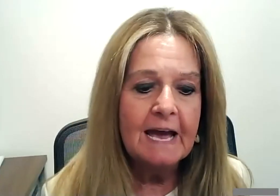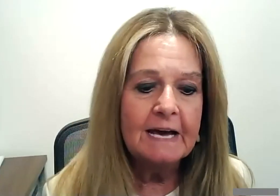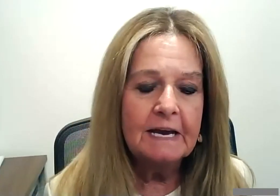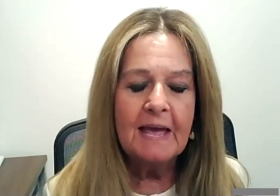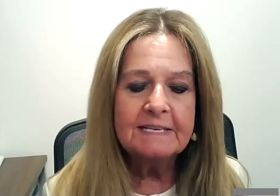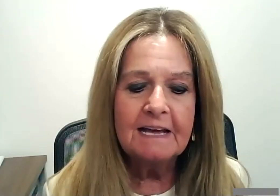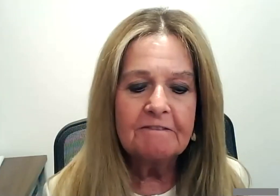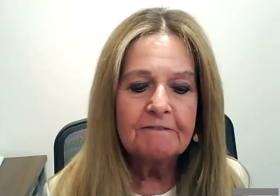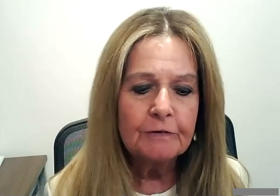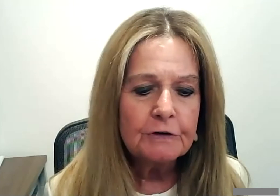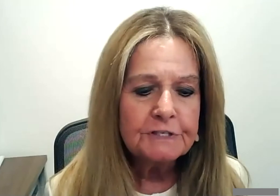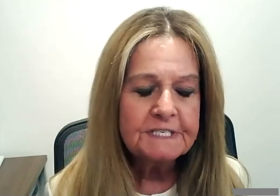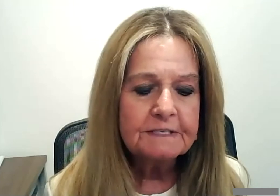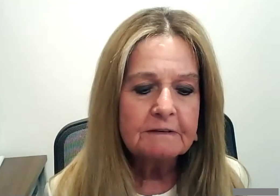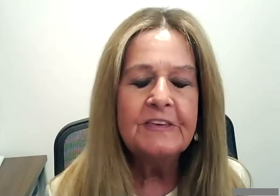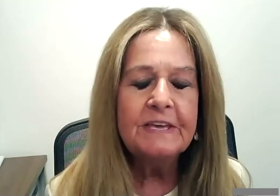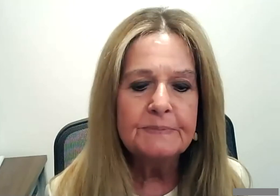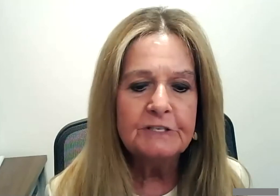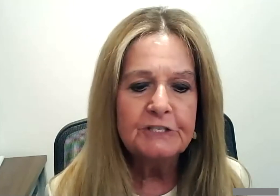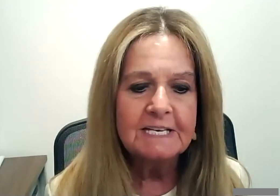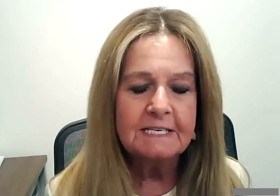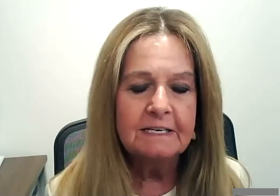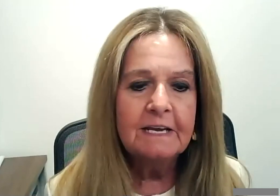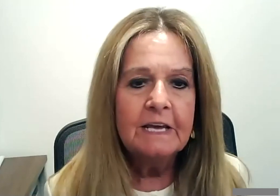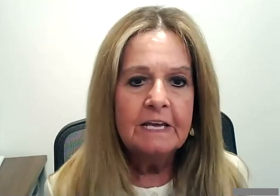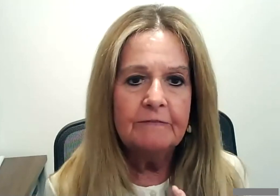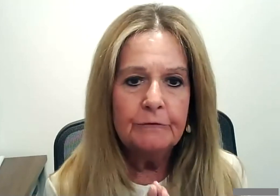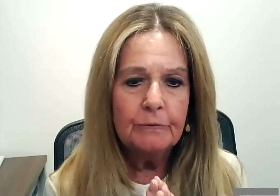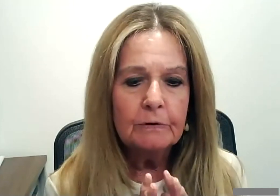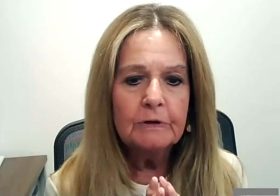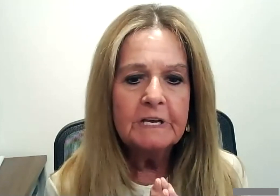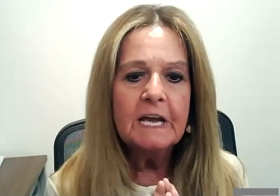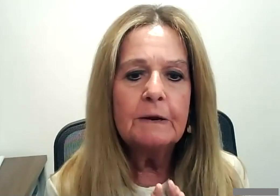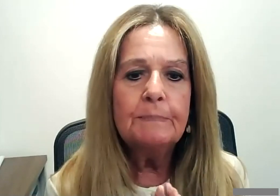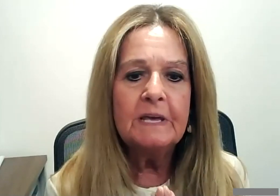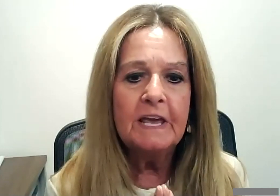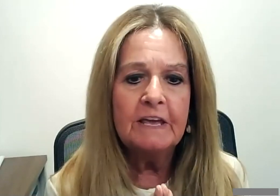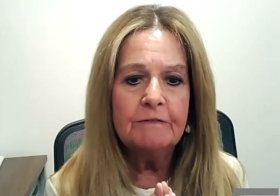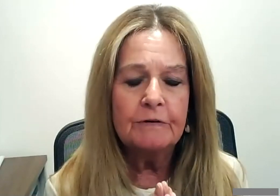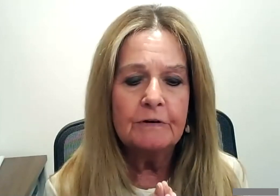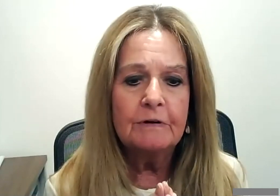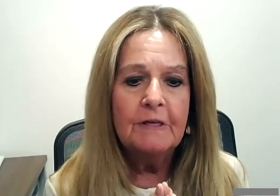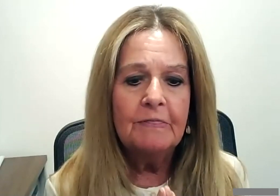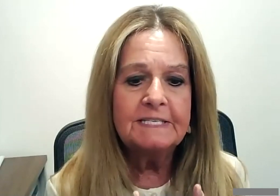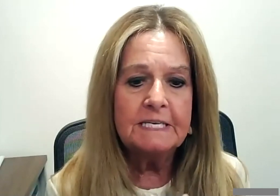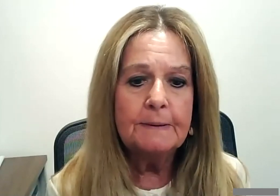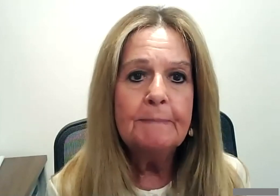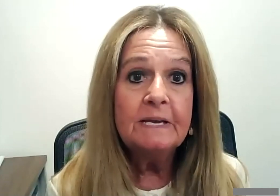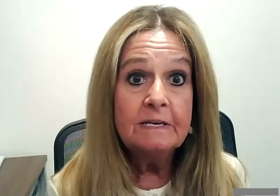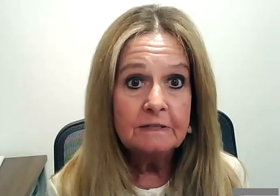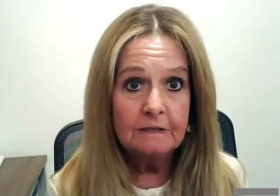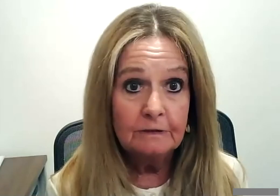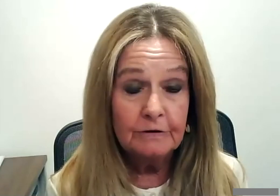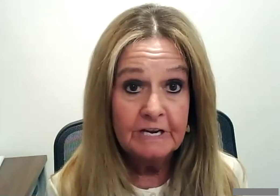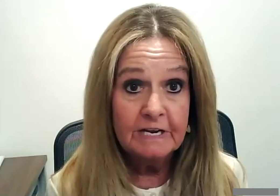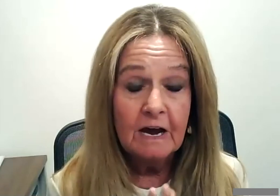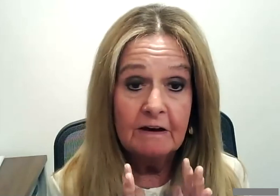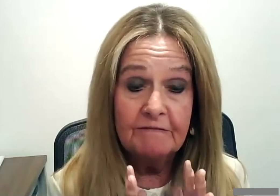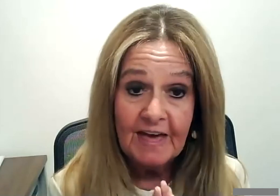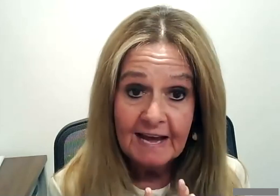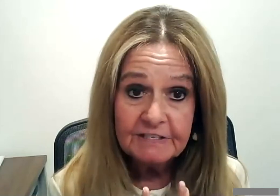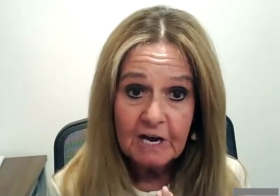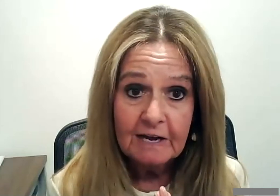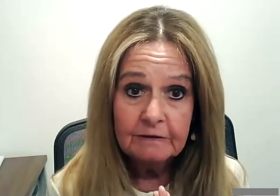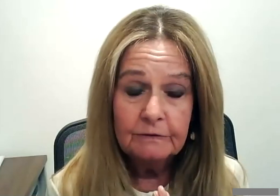question. And as that first theme suggested, if you're looking at a behavior that's impeding the learning